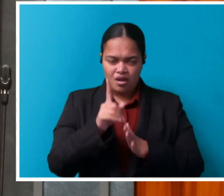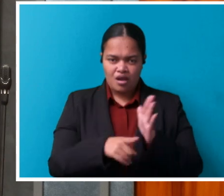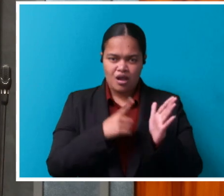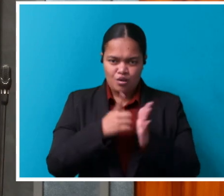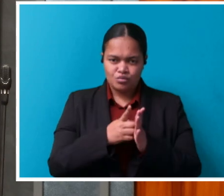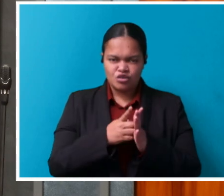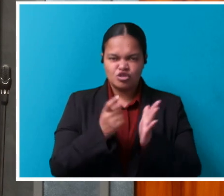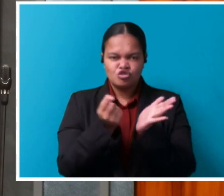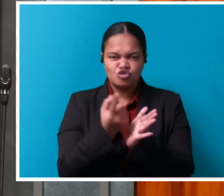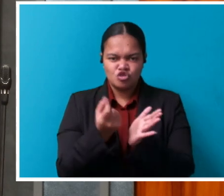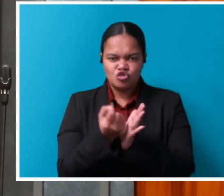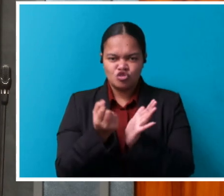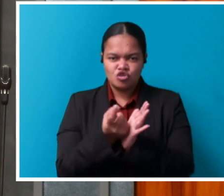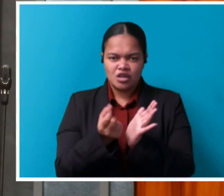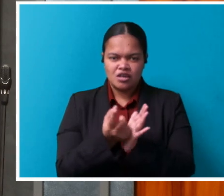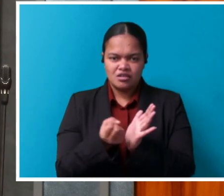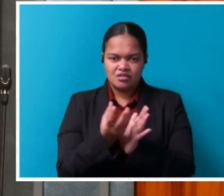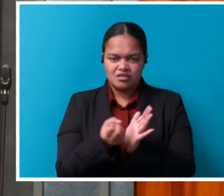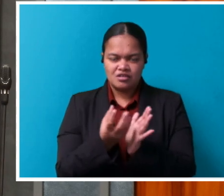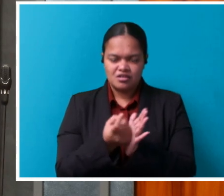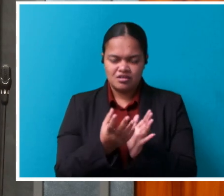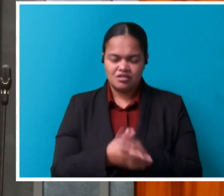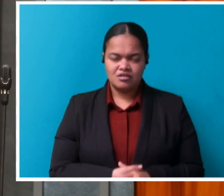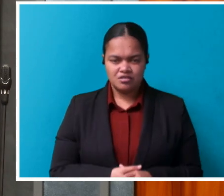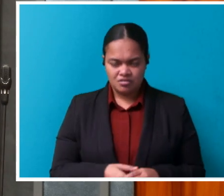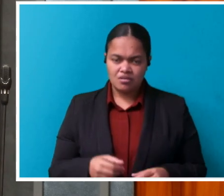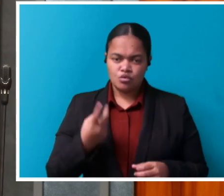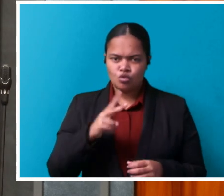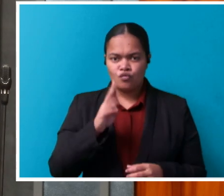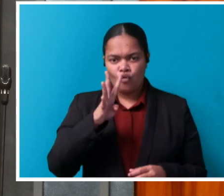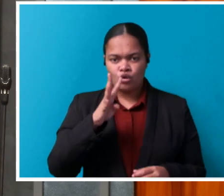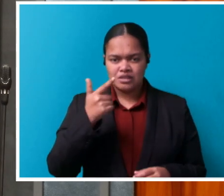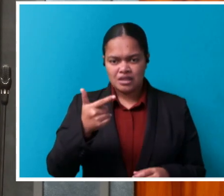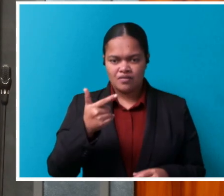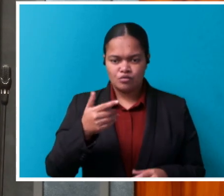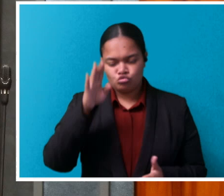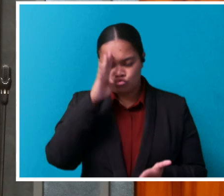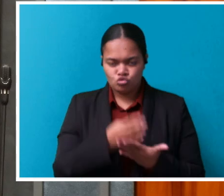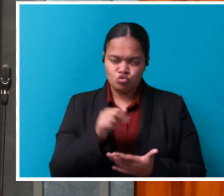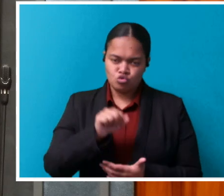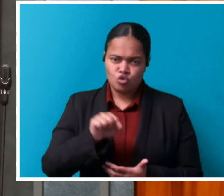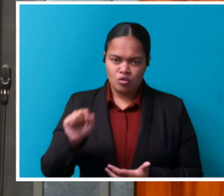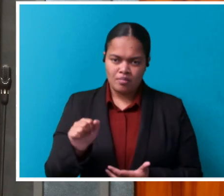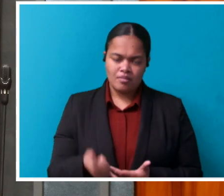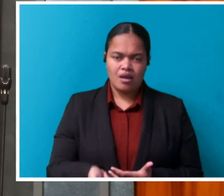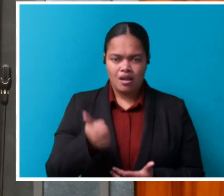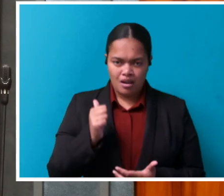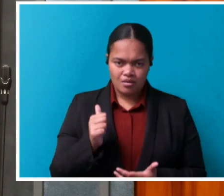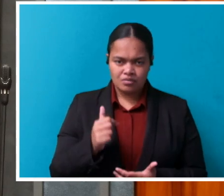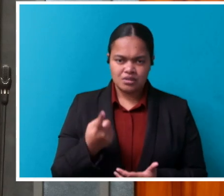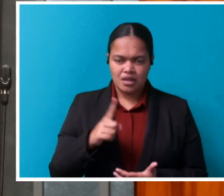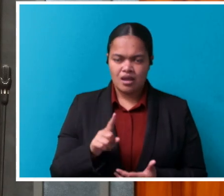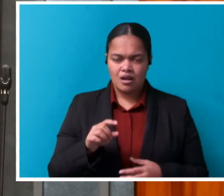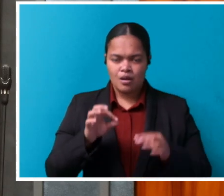chatbot, offering 24/7 assistance to students on scholarships, allowances, and bond